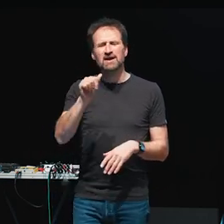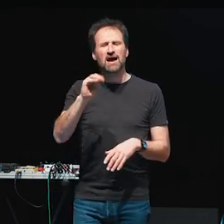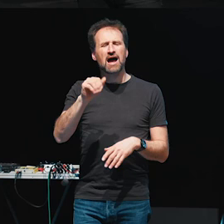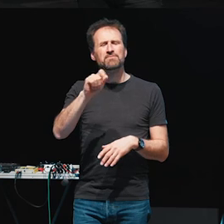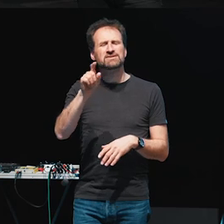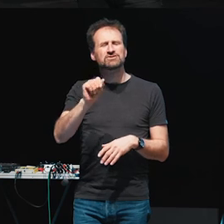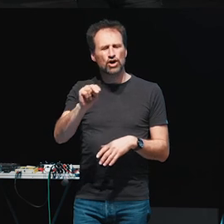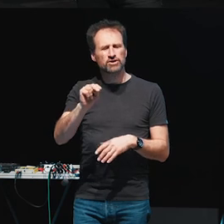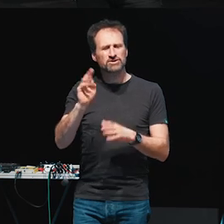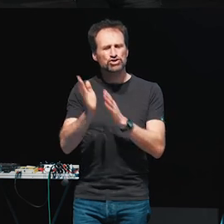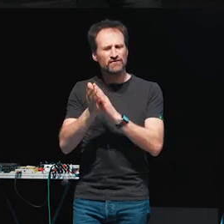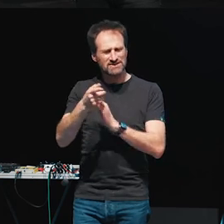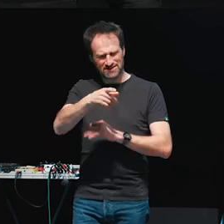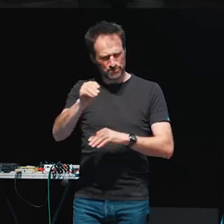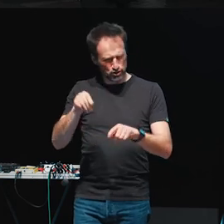products?